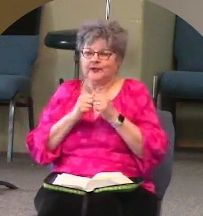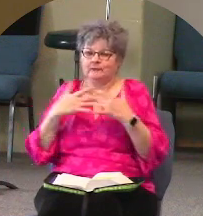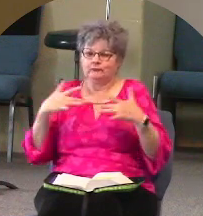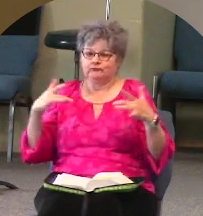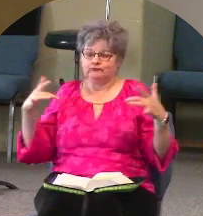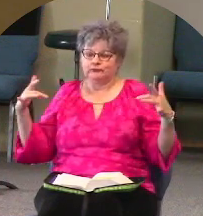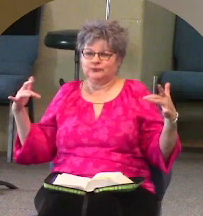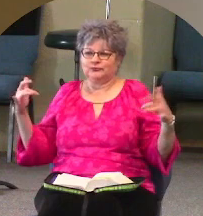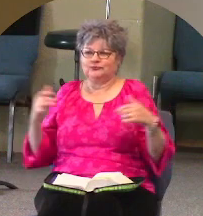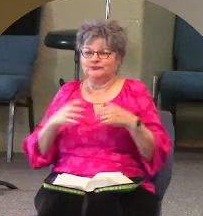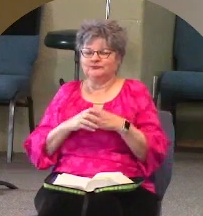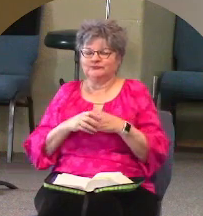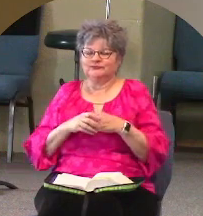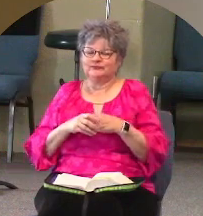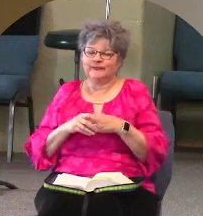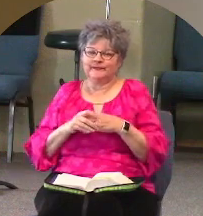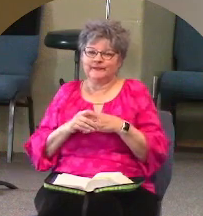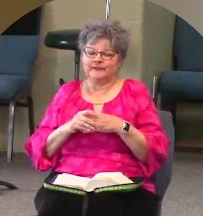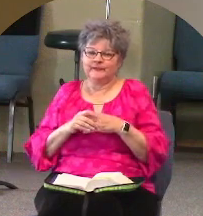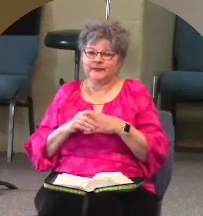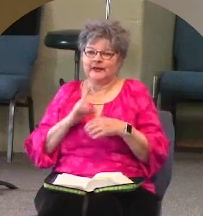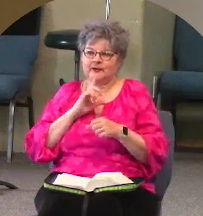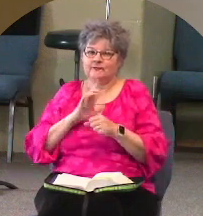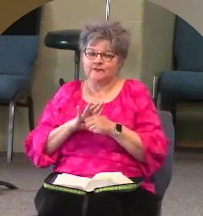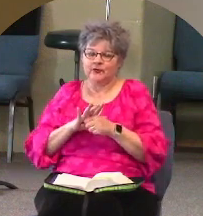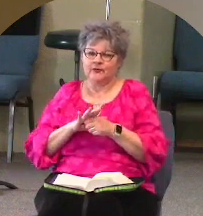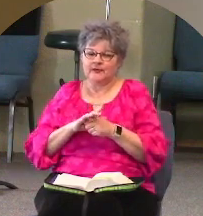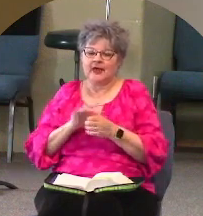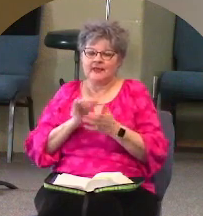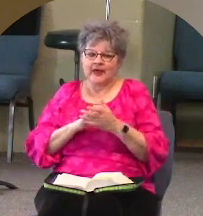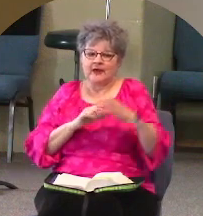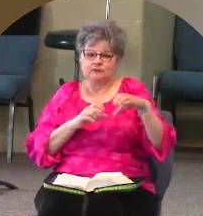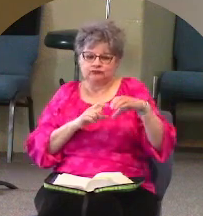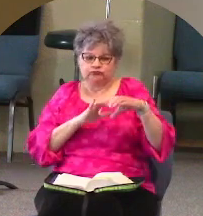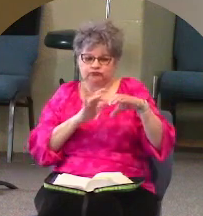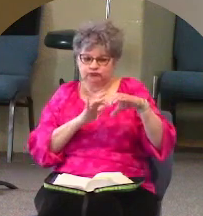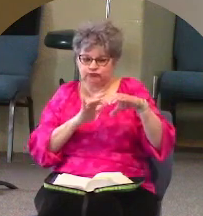actually affirmed. That empty tomb